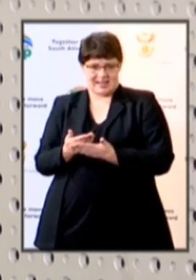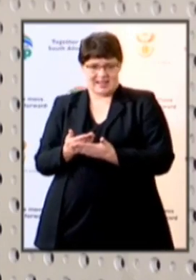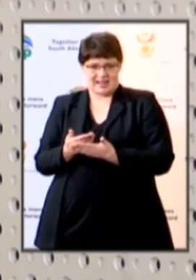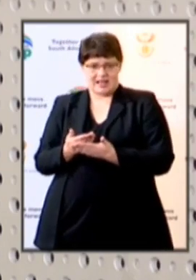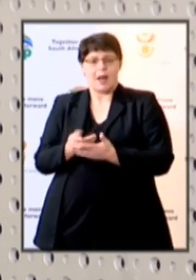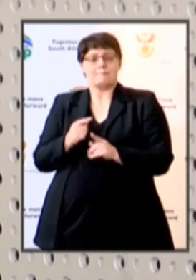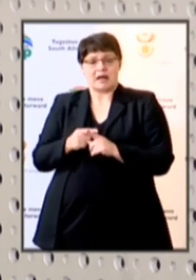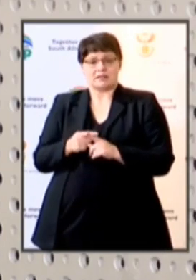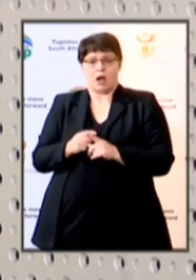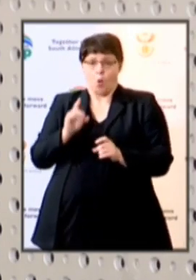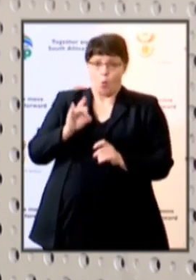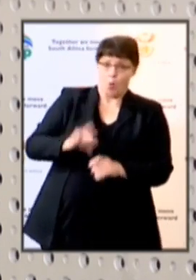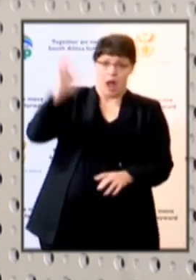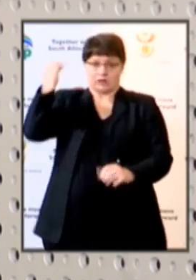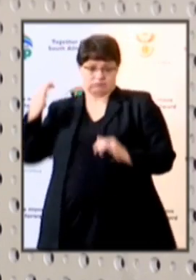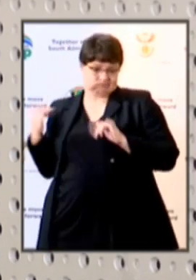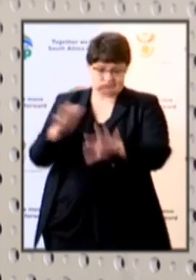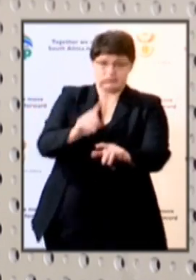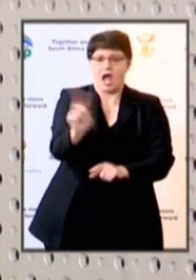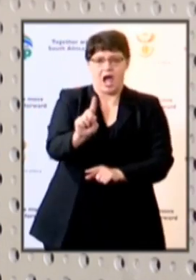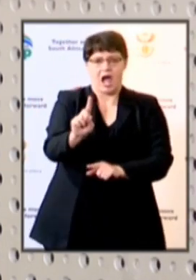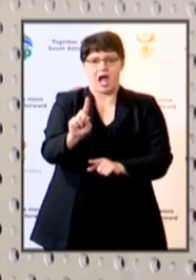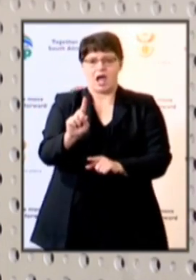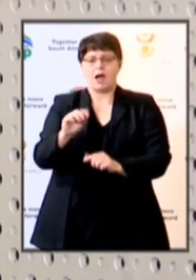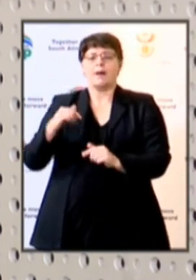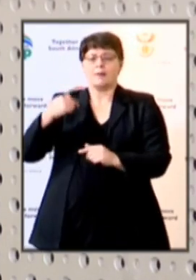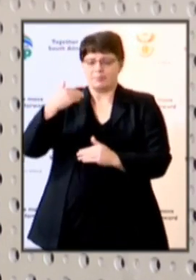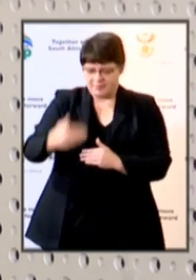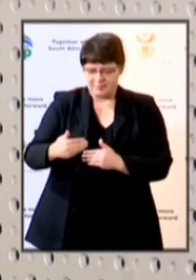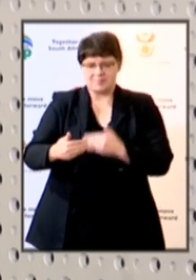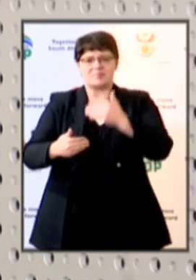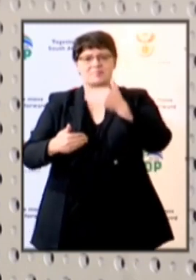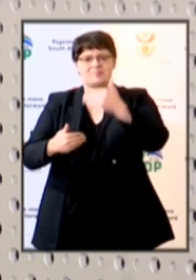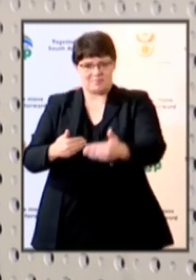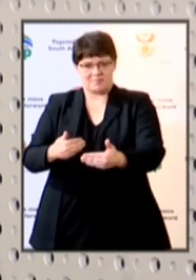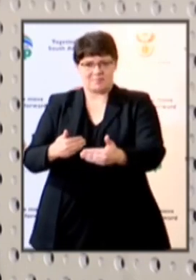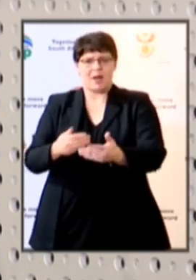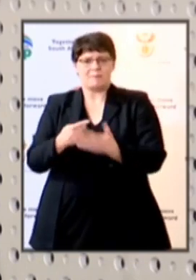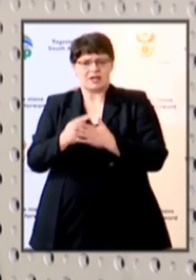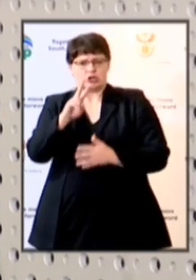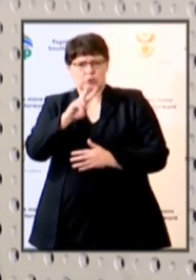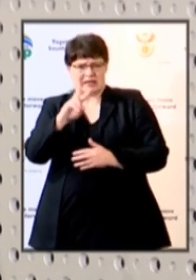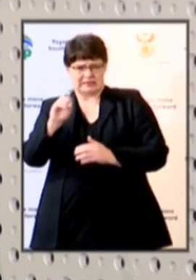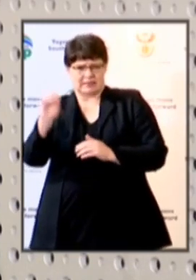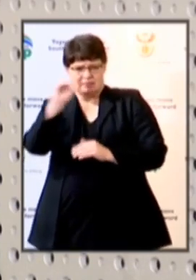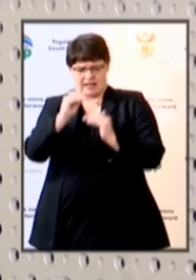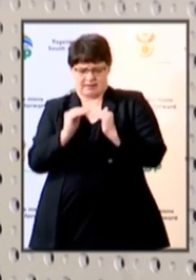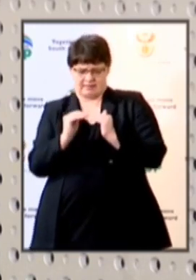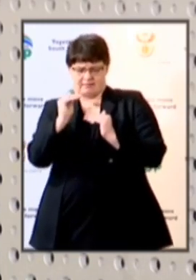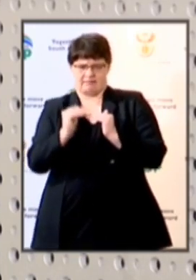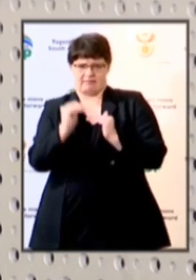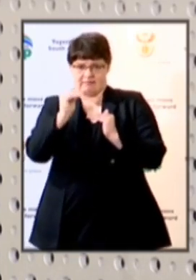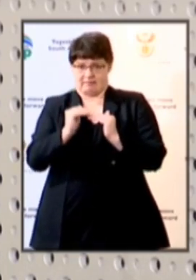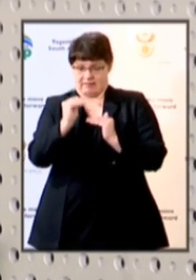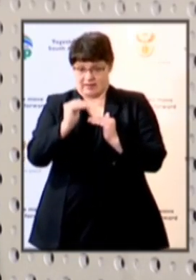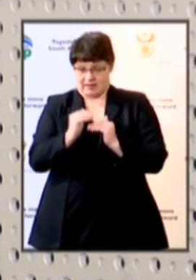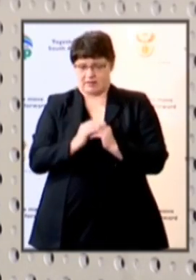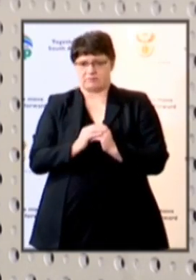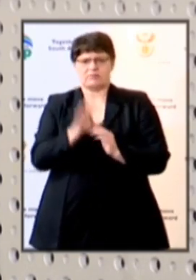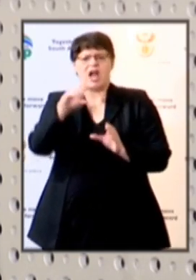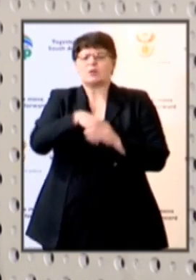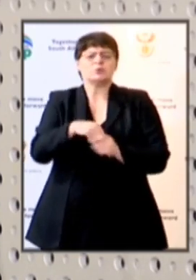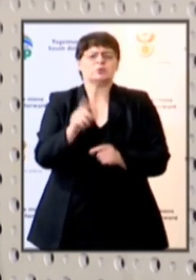progressively to work. Still not to 100%, but to more than 20%. They include the